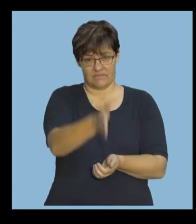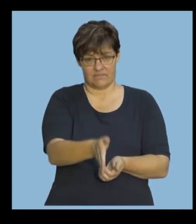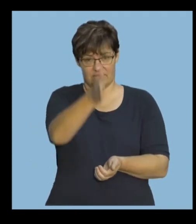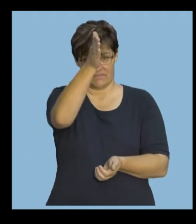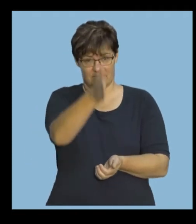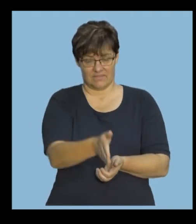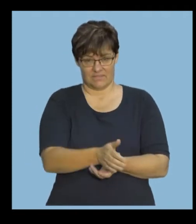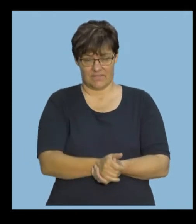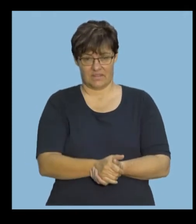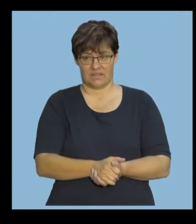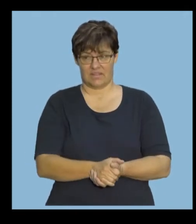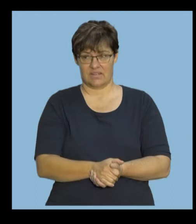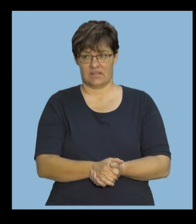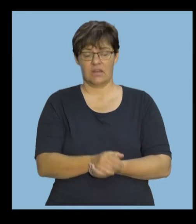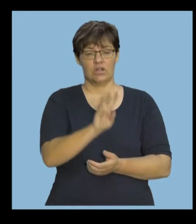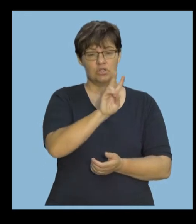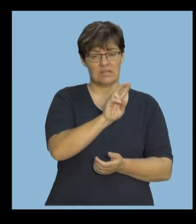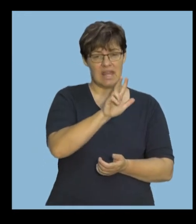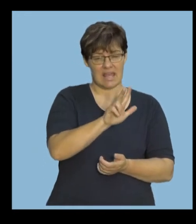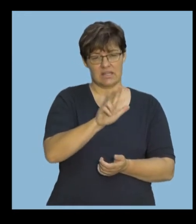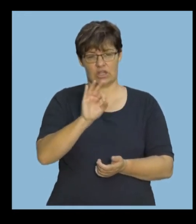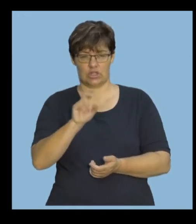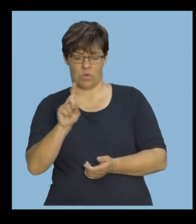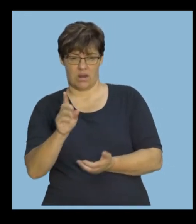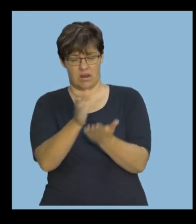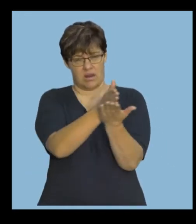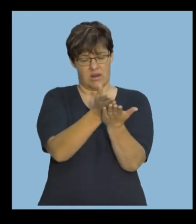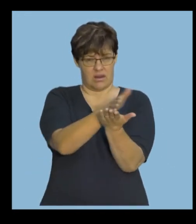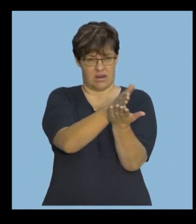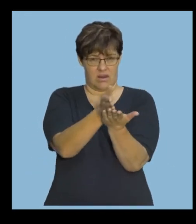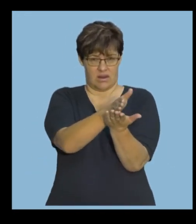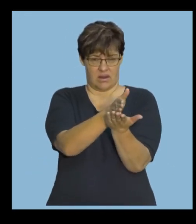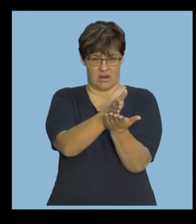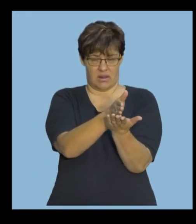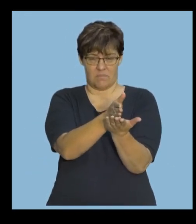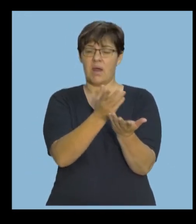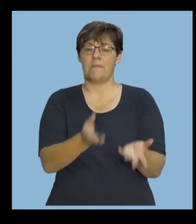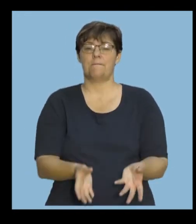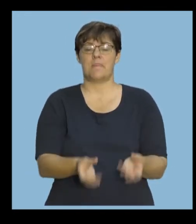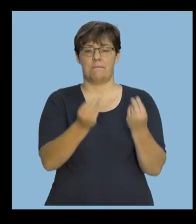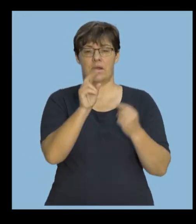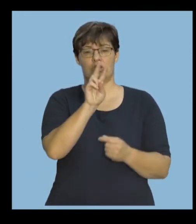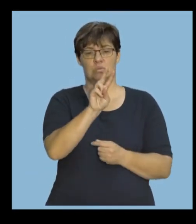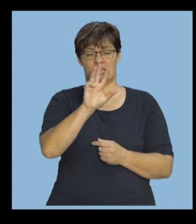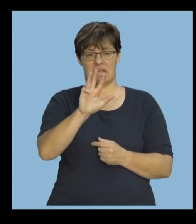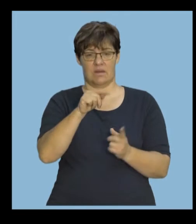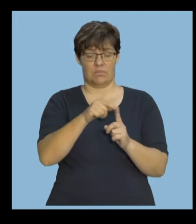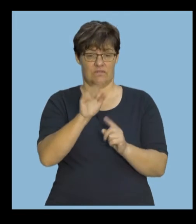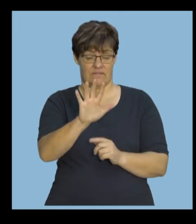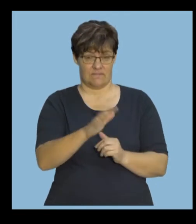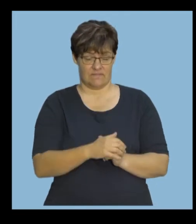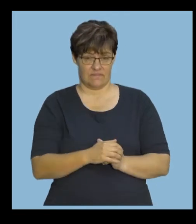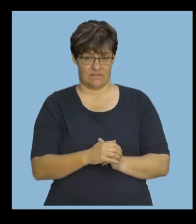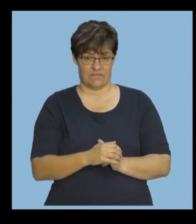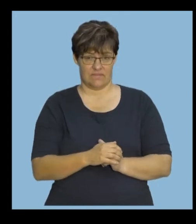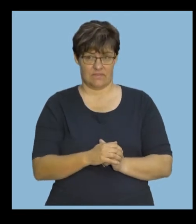6.5 is between 28 and 31. This is how we got the 29.5. So